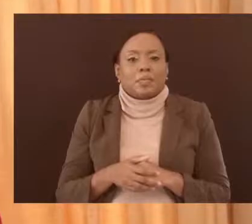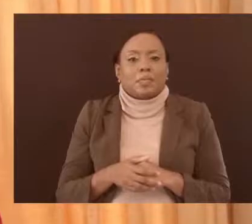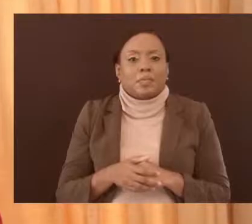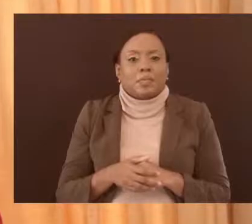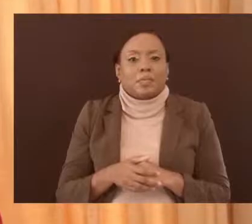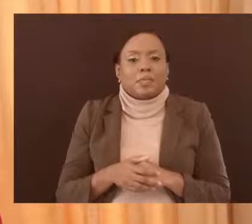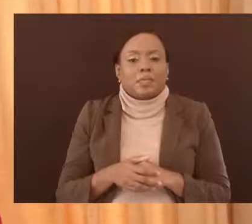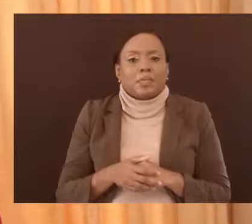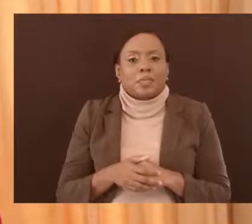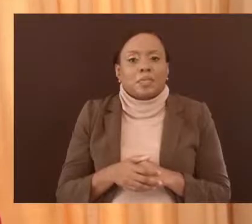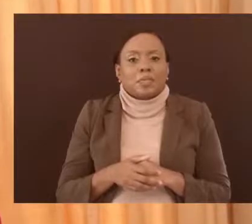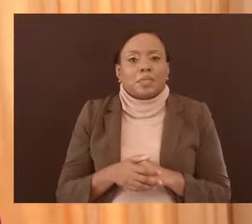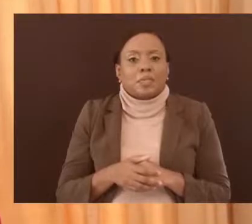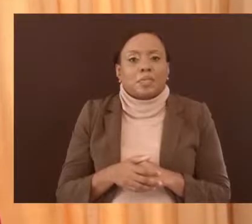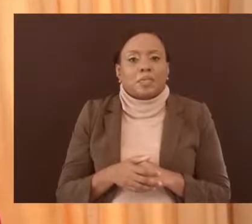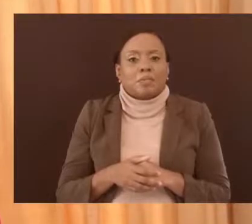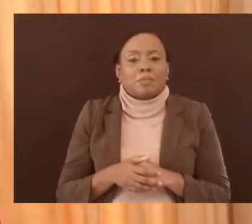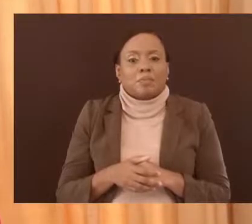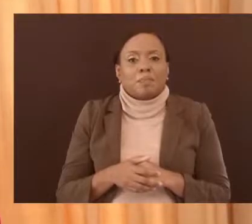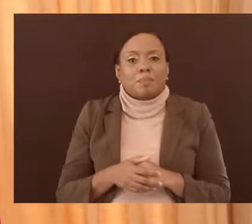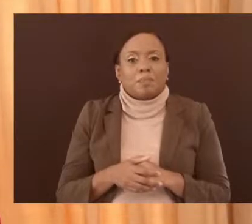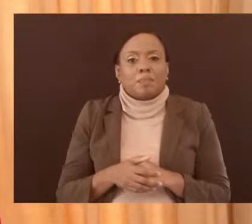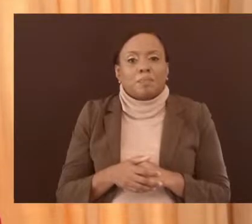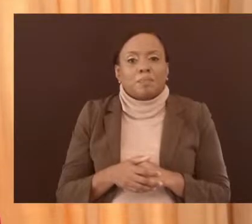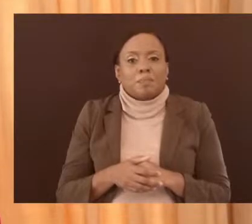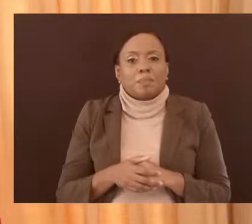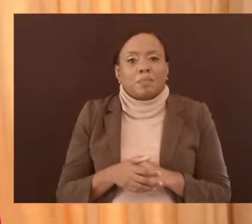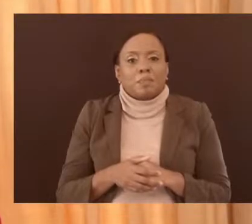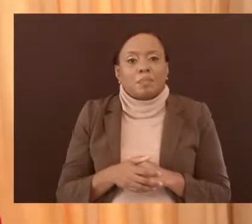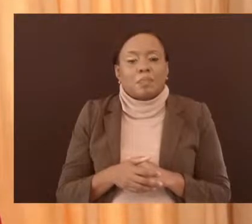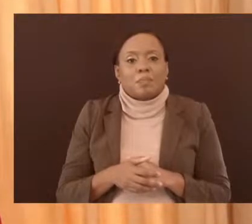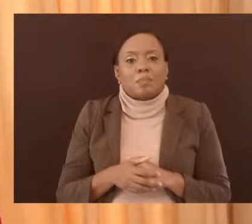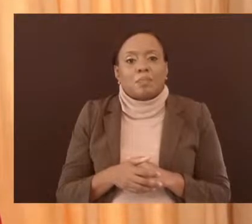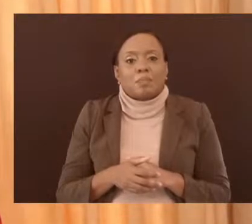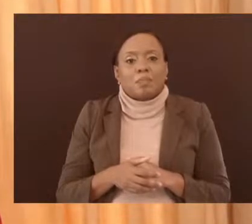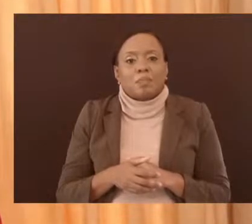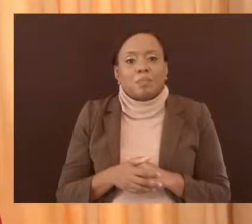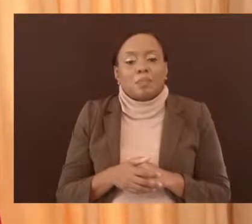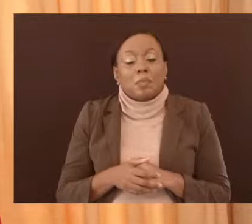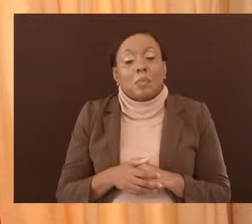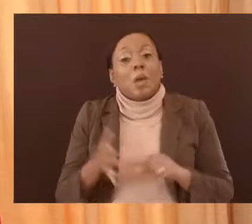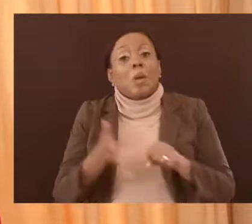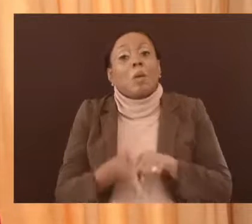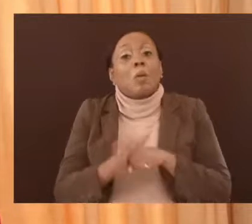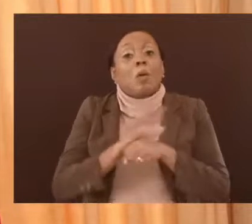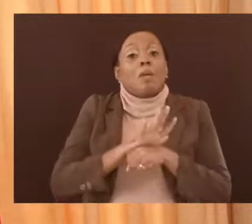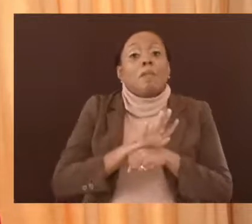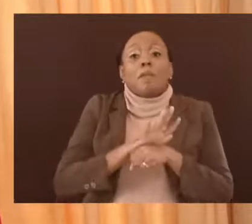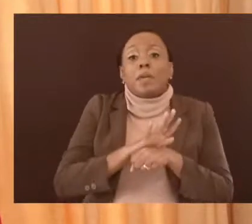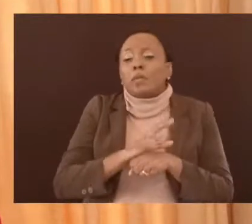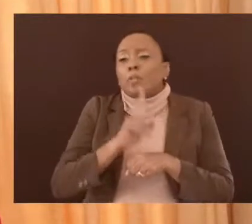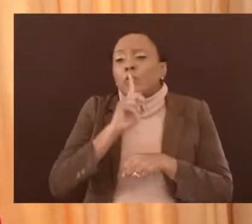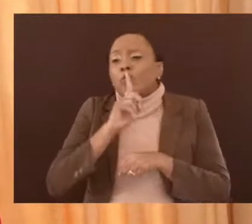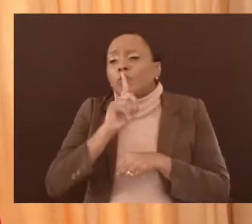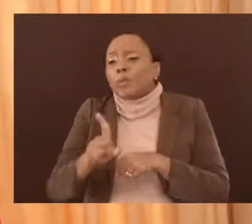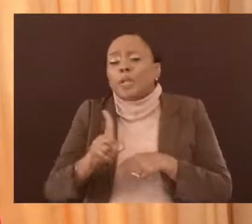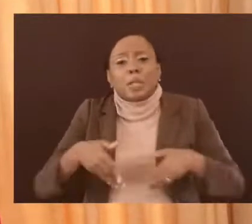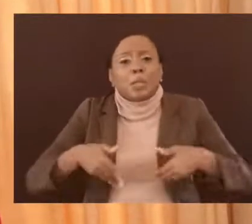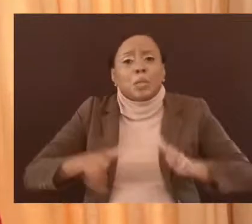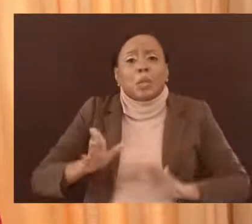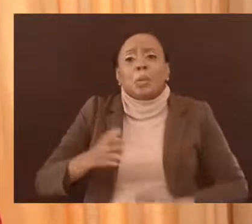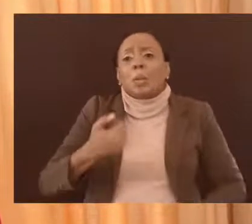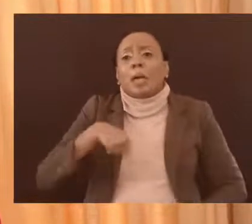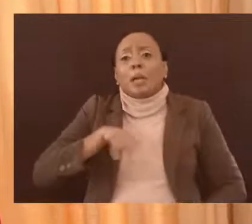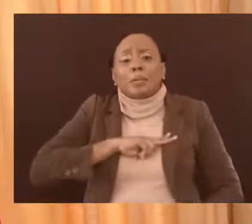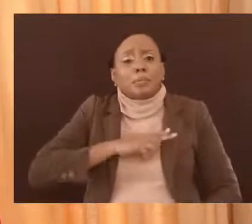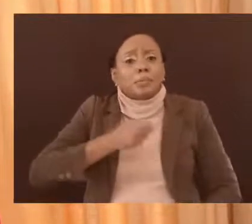anymore just get our children ready for an examination. And the only reason that we were pushing